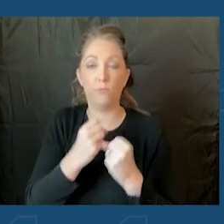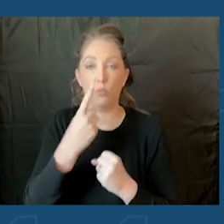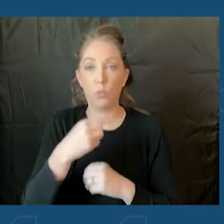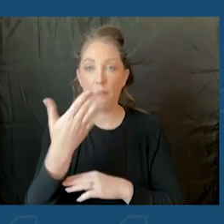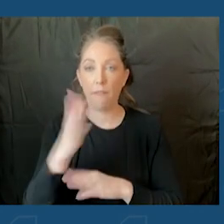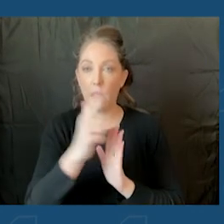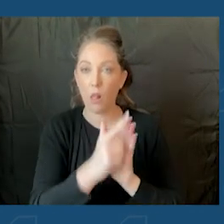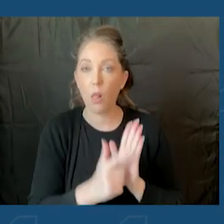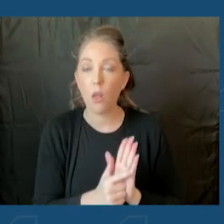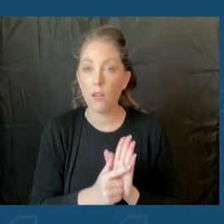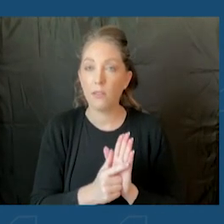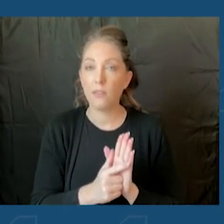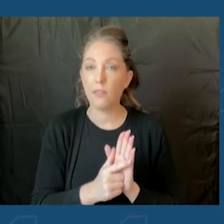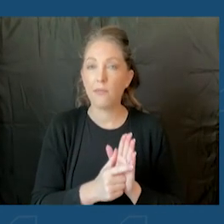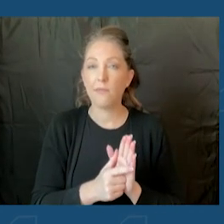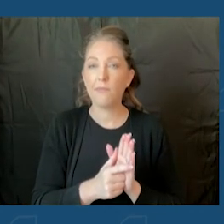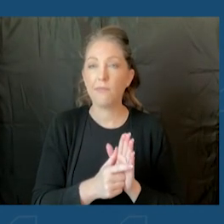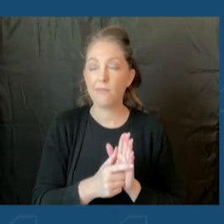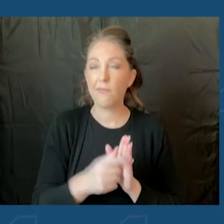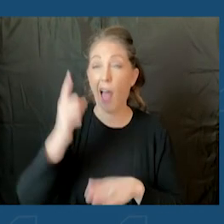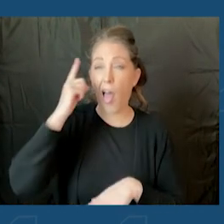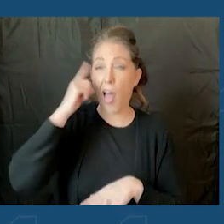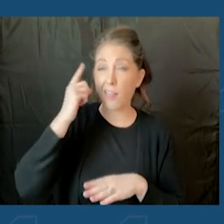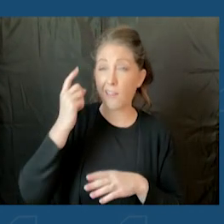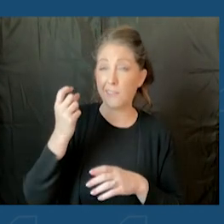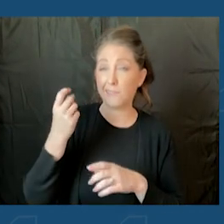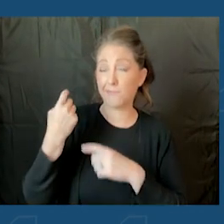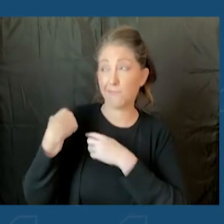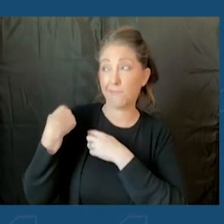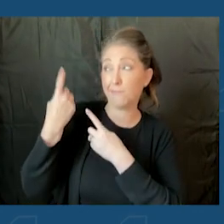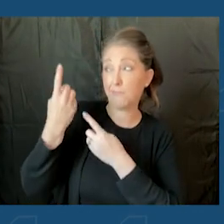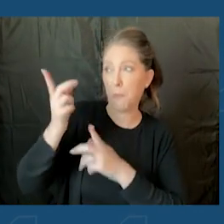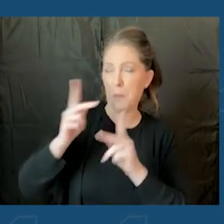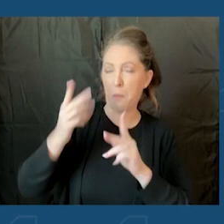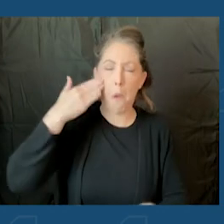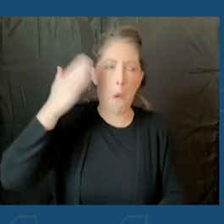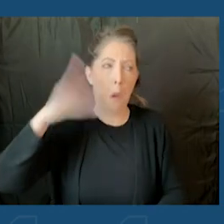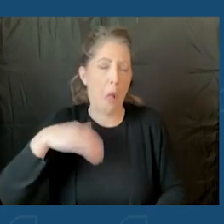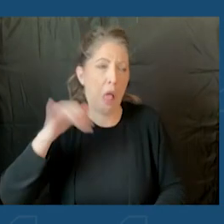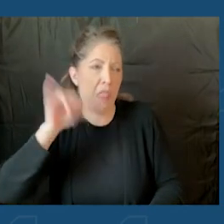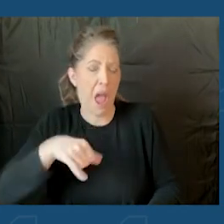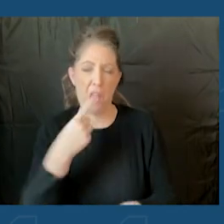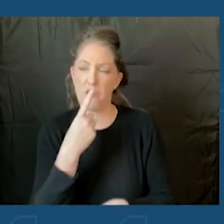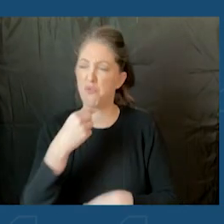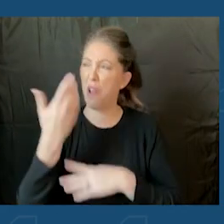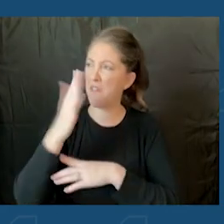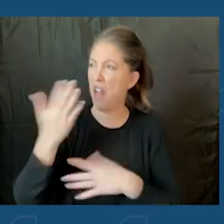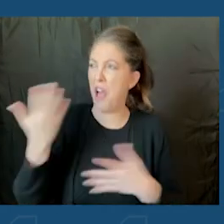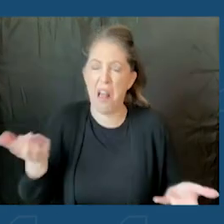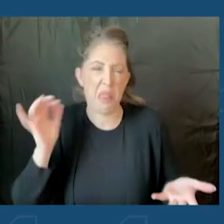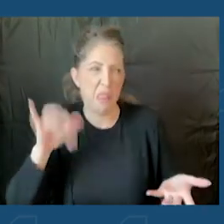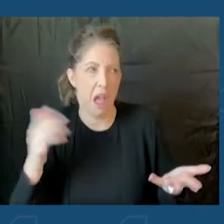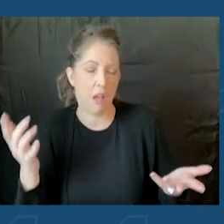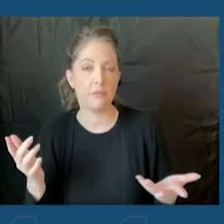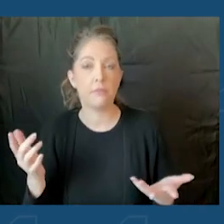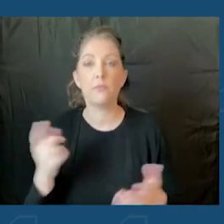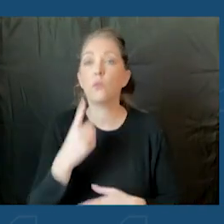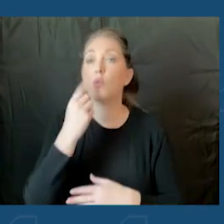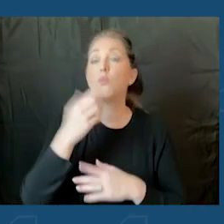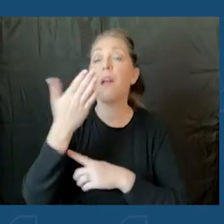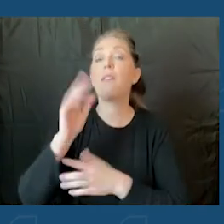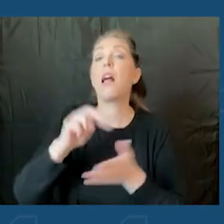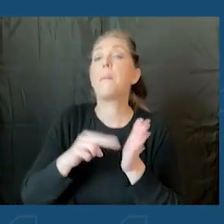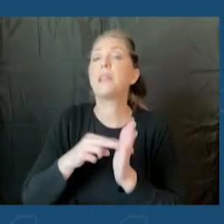long time, I'm not sure everybody knew what red flag laws were. What's a red flag? You put up a red flag. What does that mean? A red flag means something's out there.